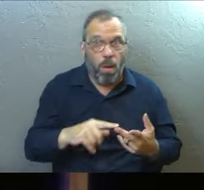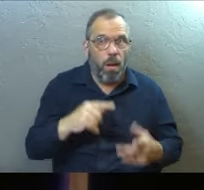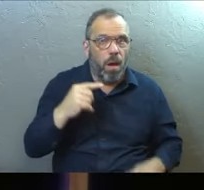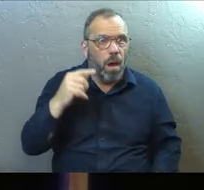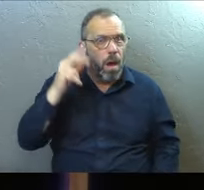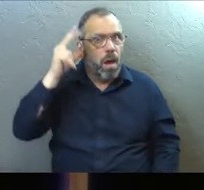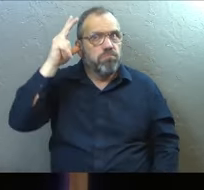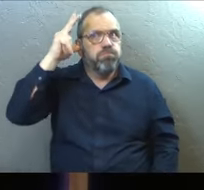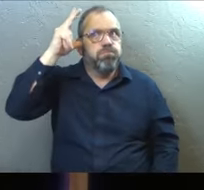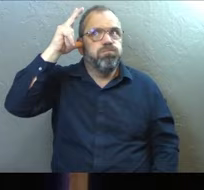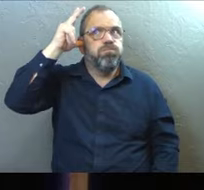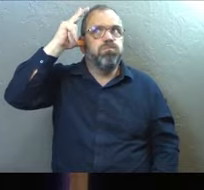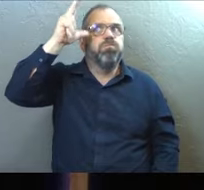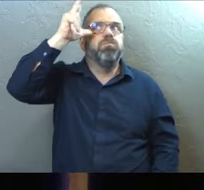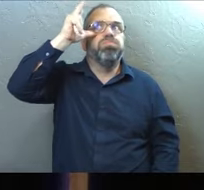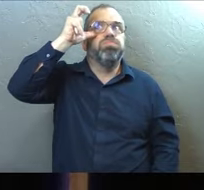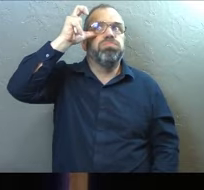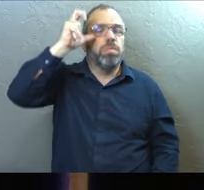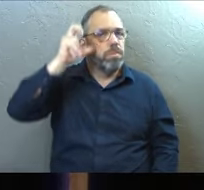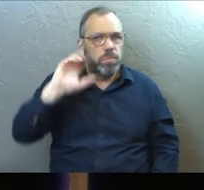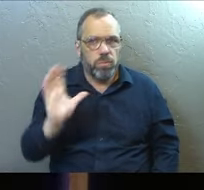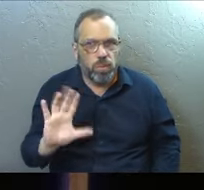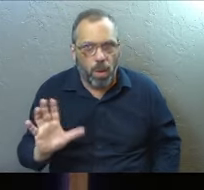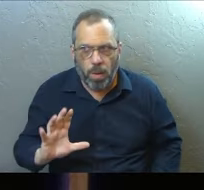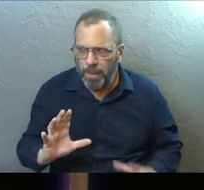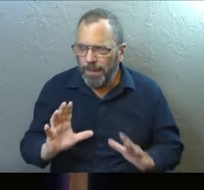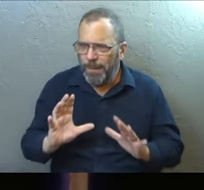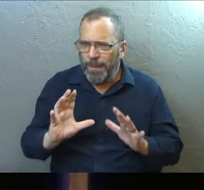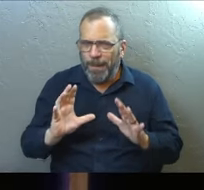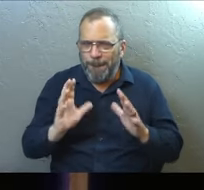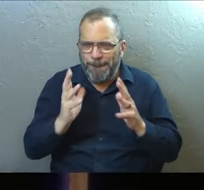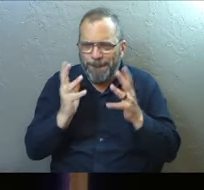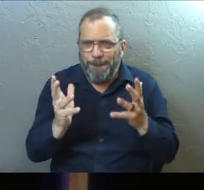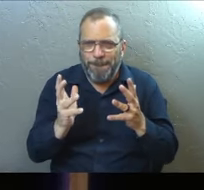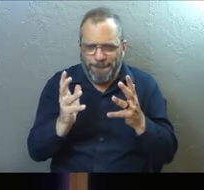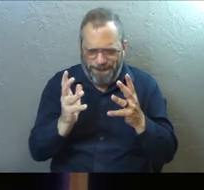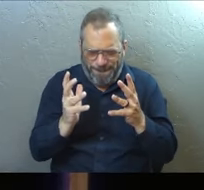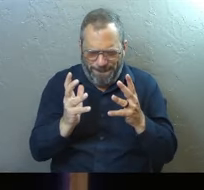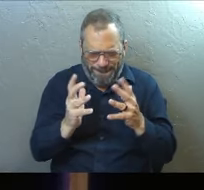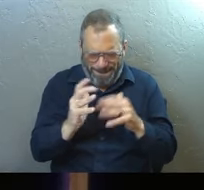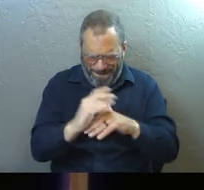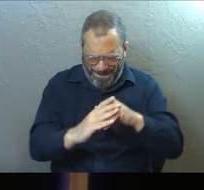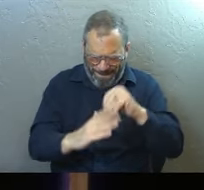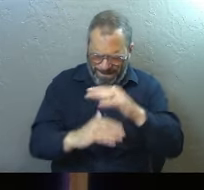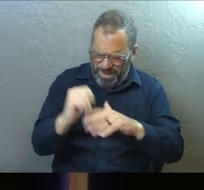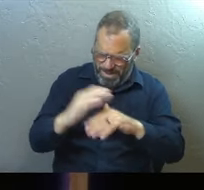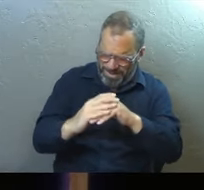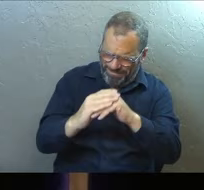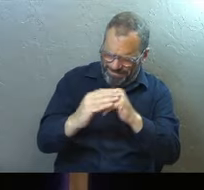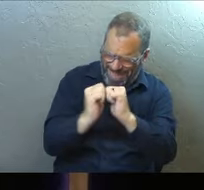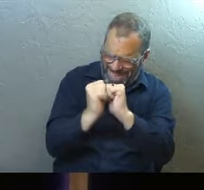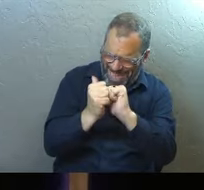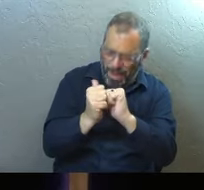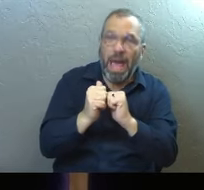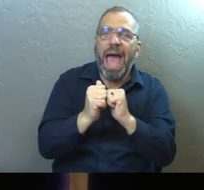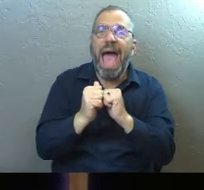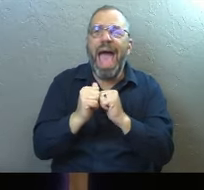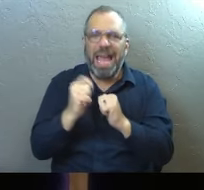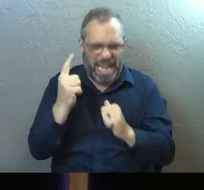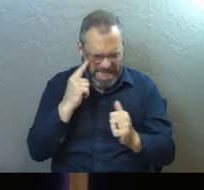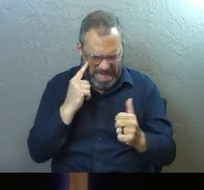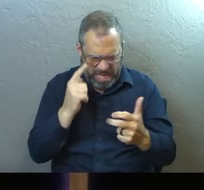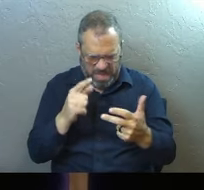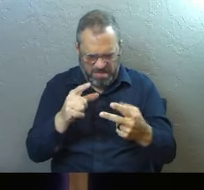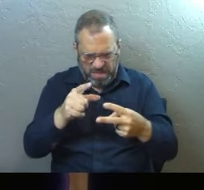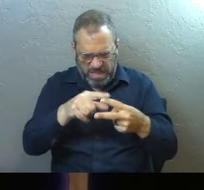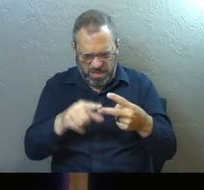God, you know, most of the time, I would say. And so how do you build that? How do you do it? And I think there's even a question